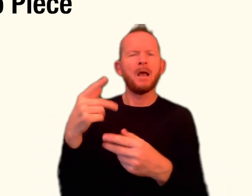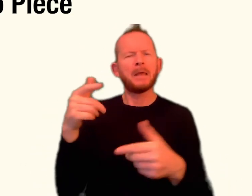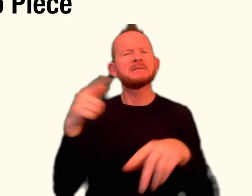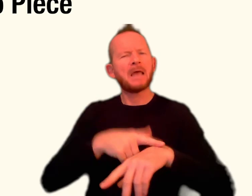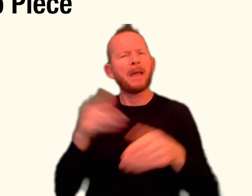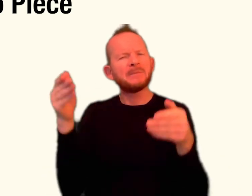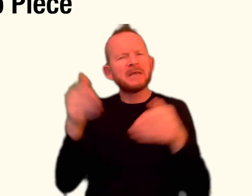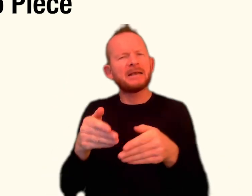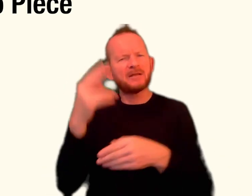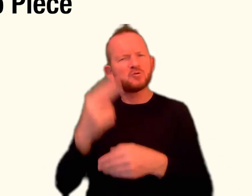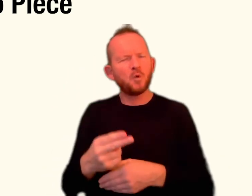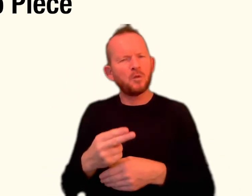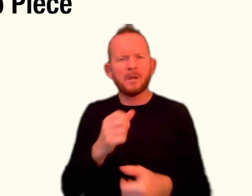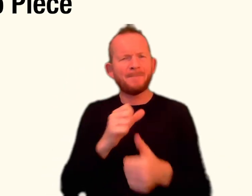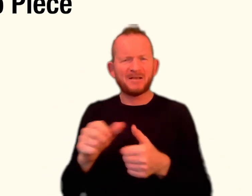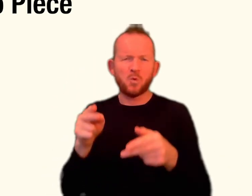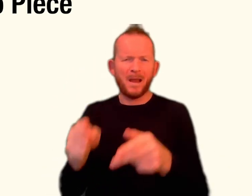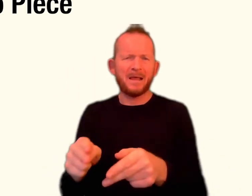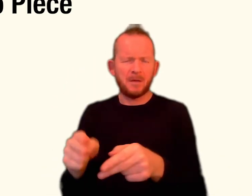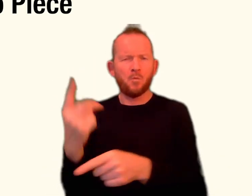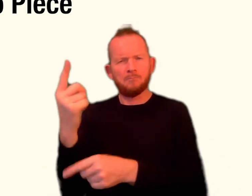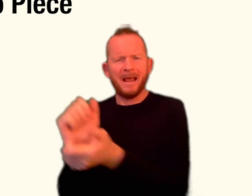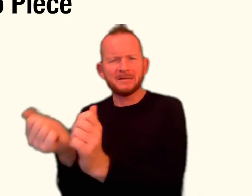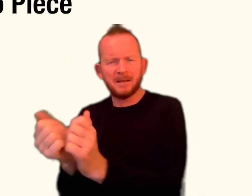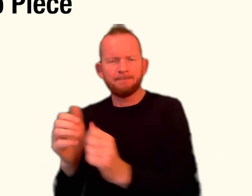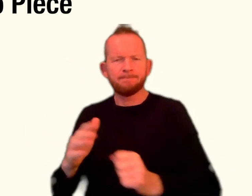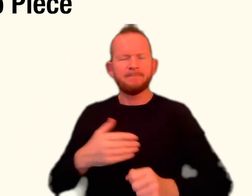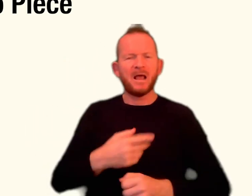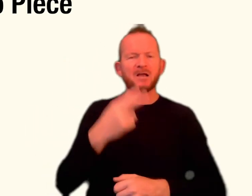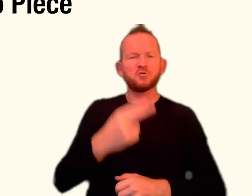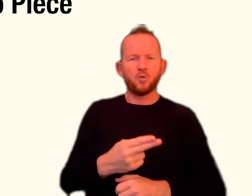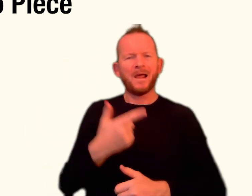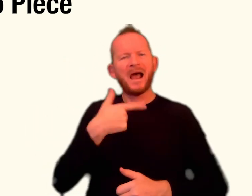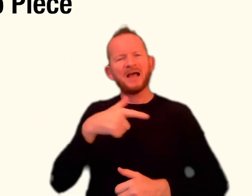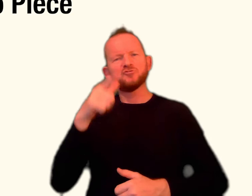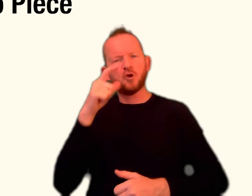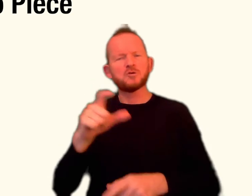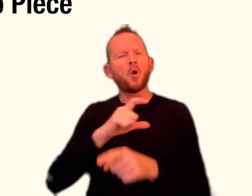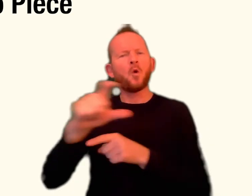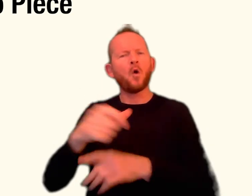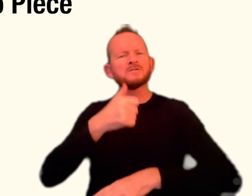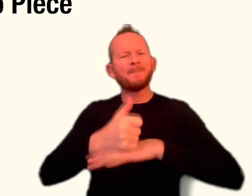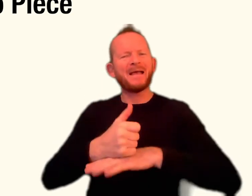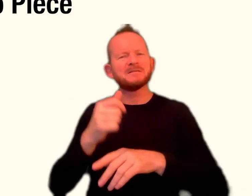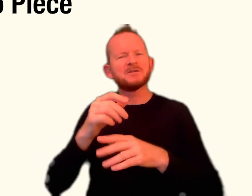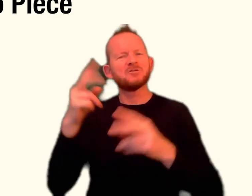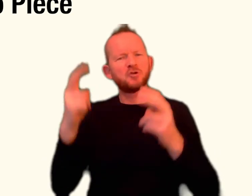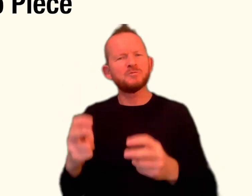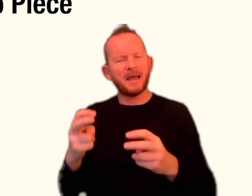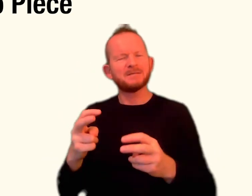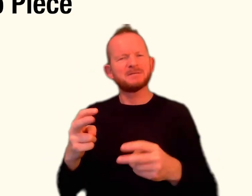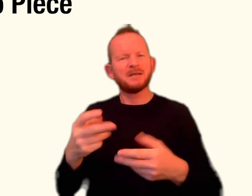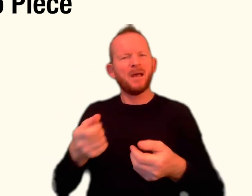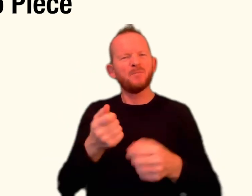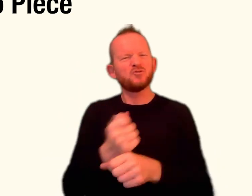better way than sitting a short exam. At school, I chose coursework-based subjects as I knew it was how I produced my best work.